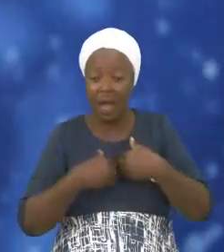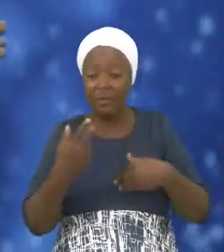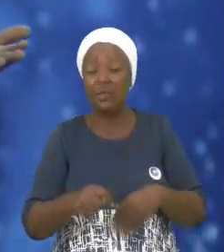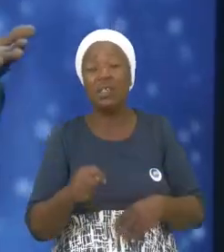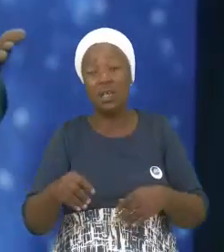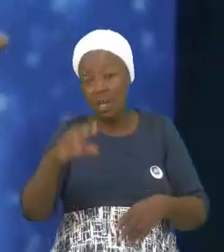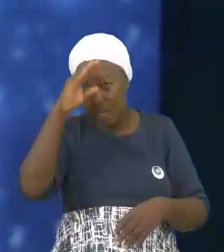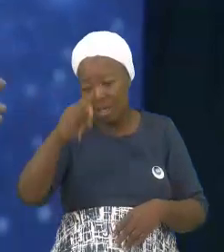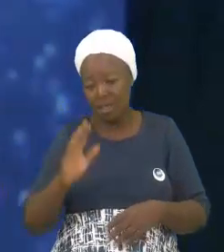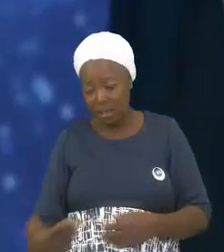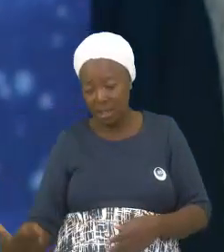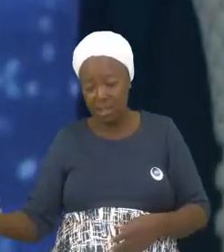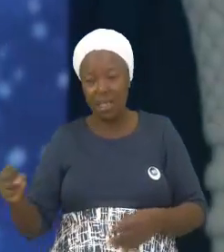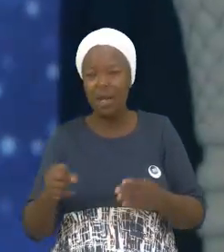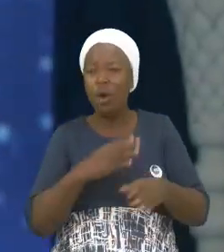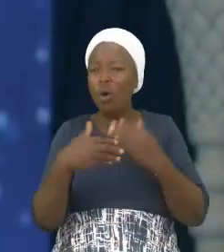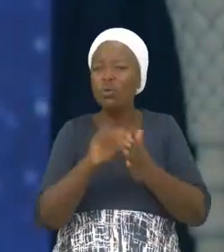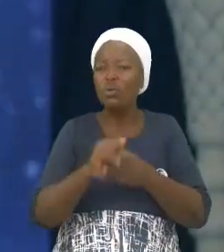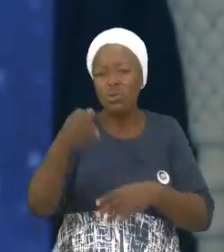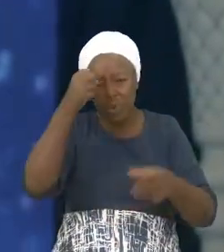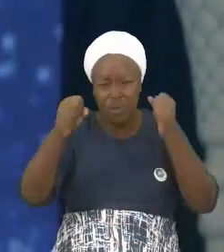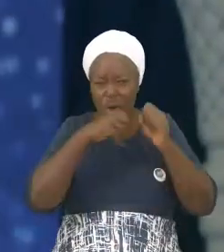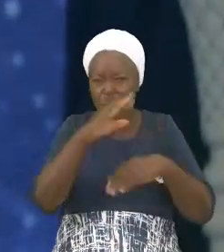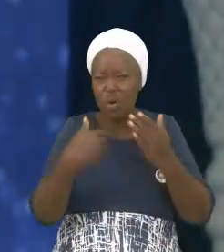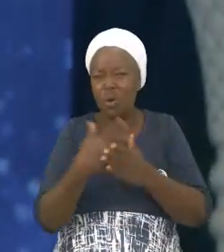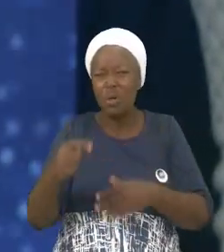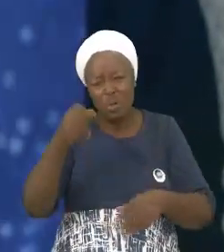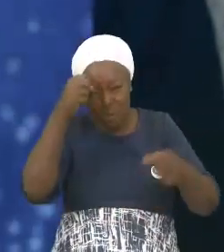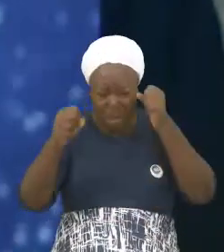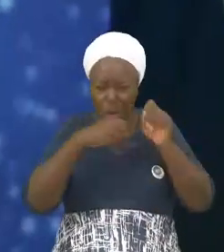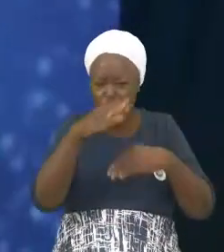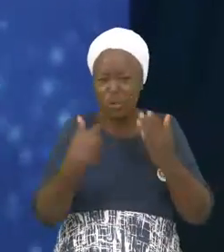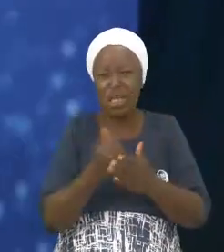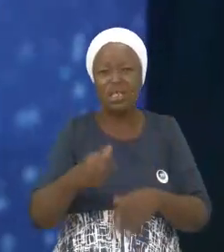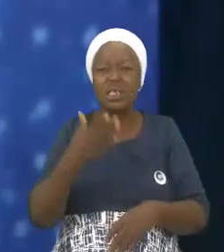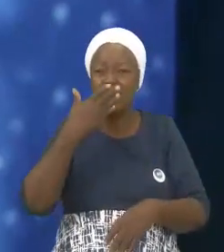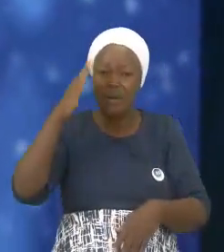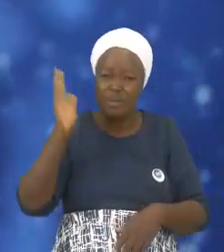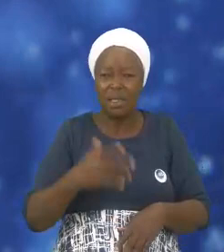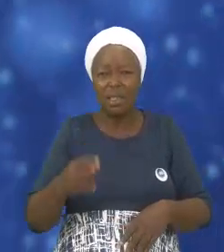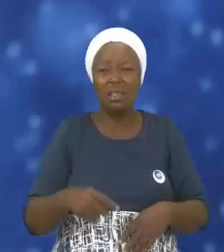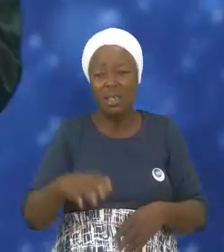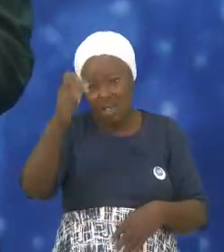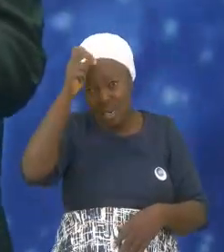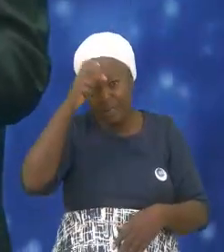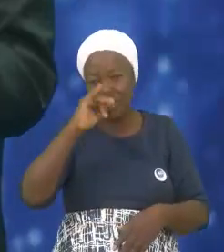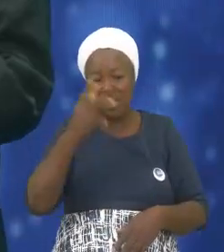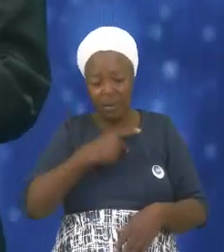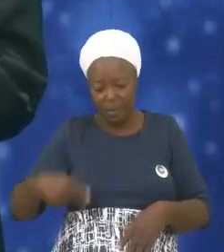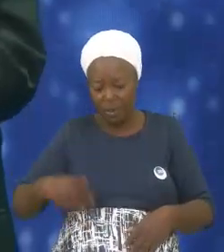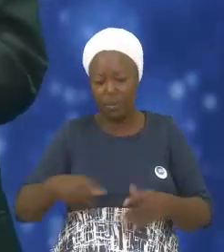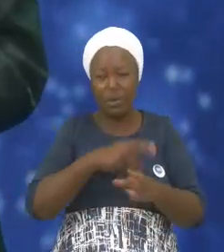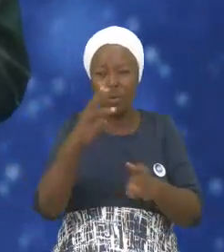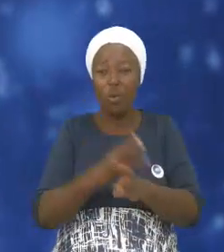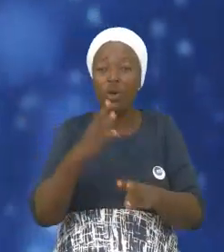All that covetousness, all that greed, and all that evil, he is the prince of the world, of